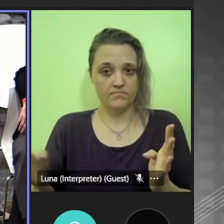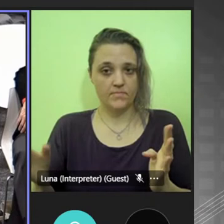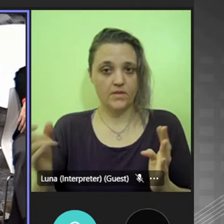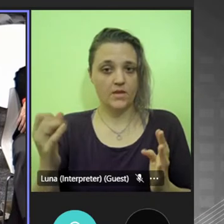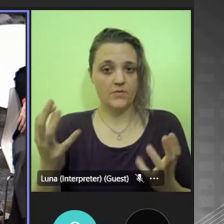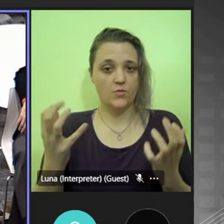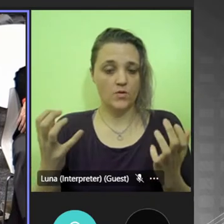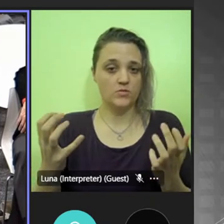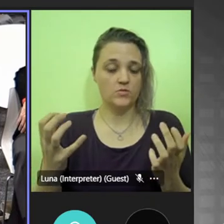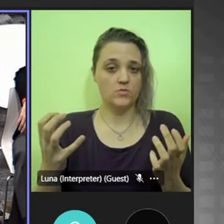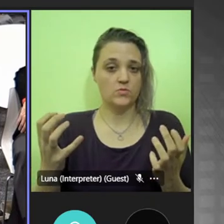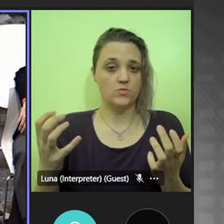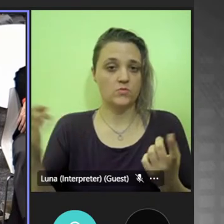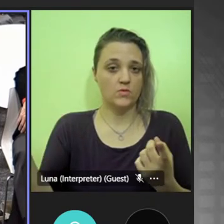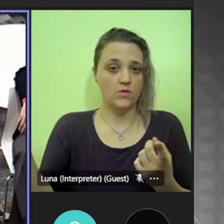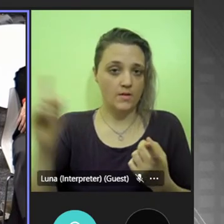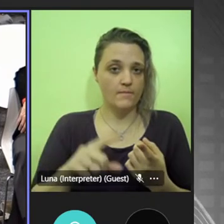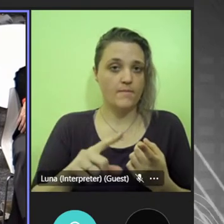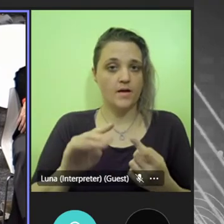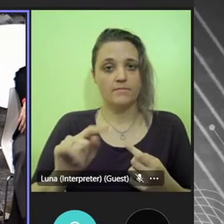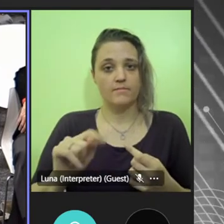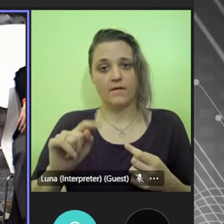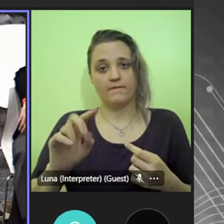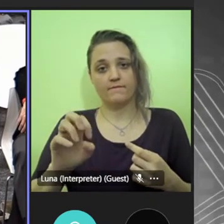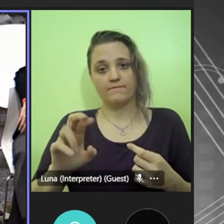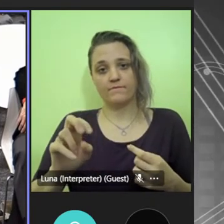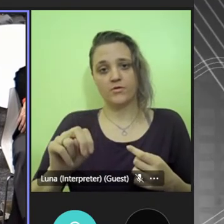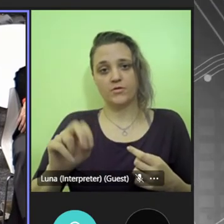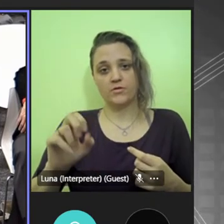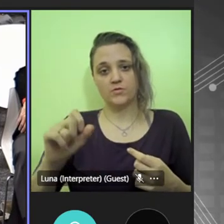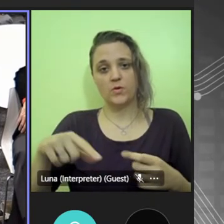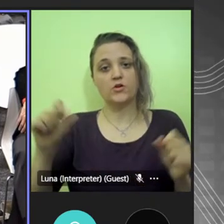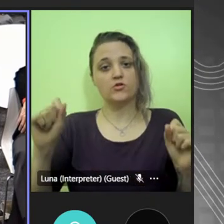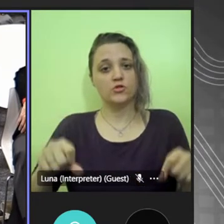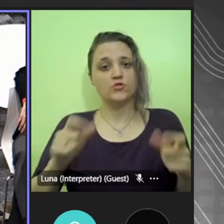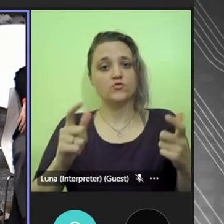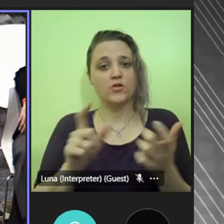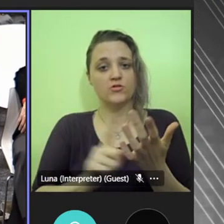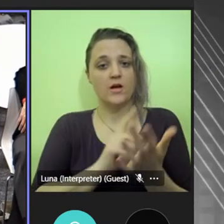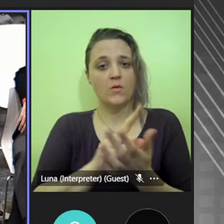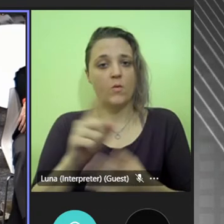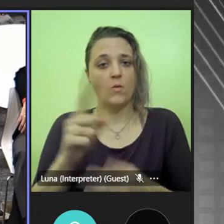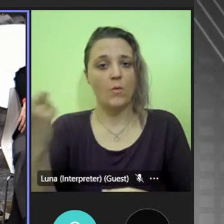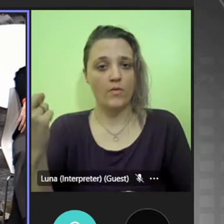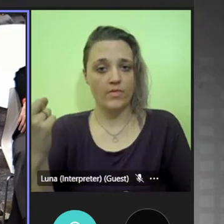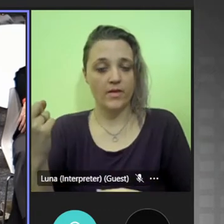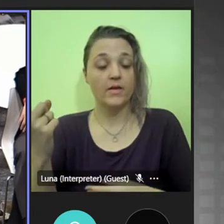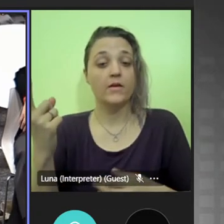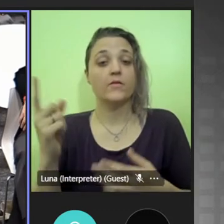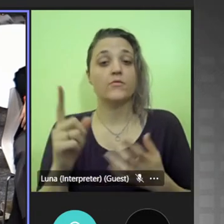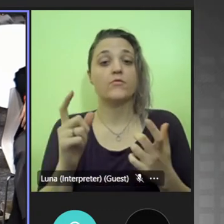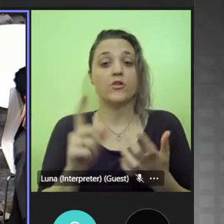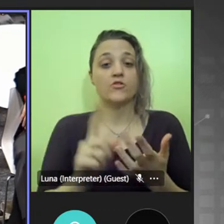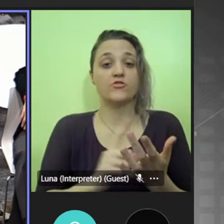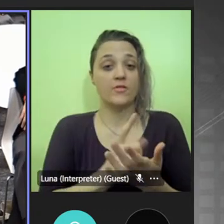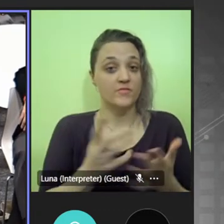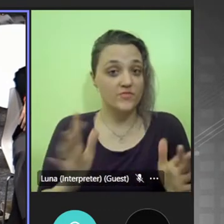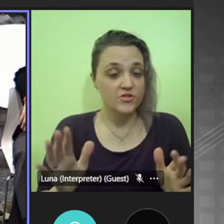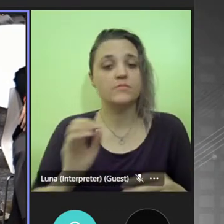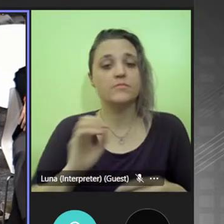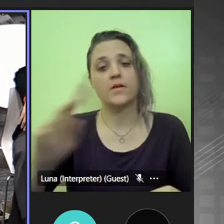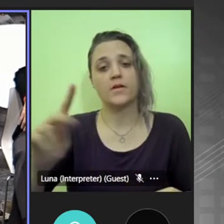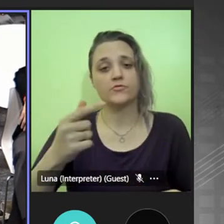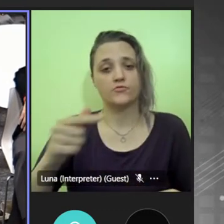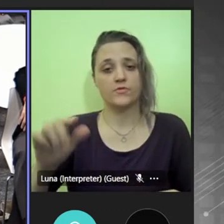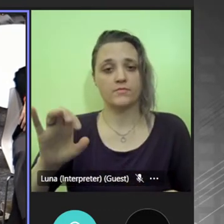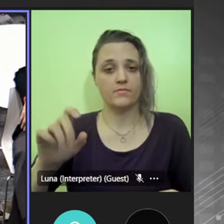Headway on both places now if you want to cut back to to Mount Vernon Square you can do that on Rush Hour Only After you rush hour take it back